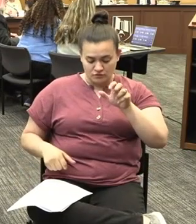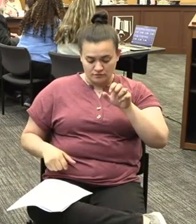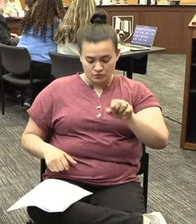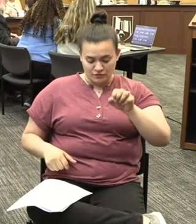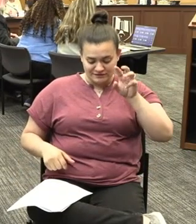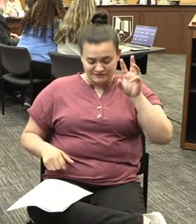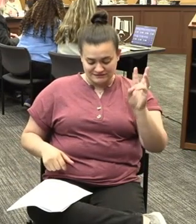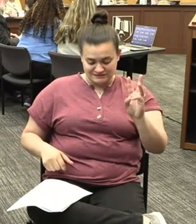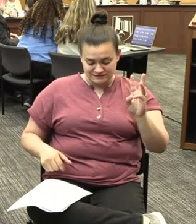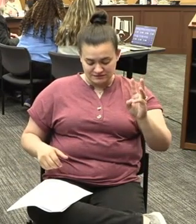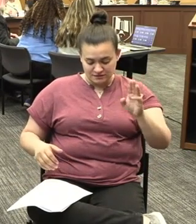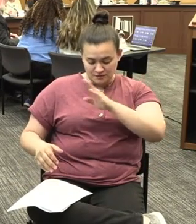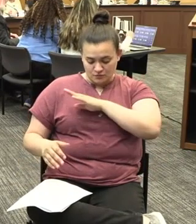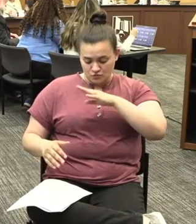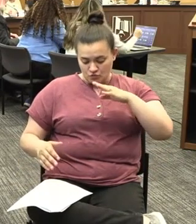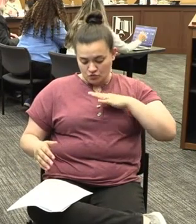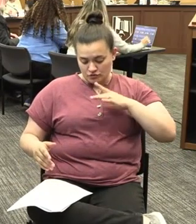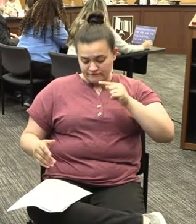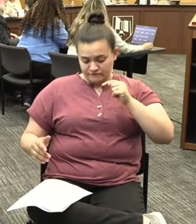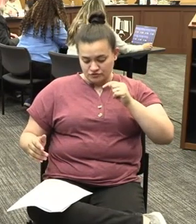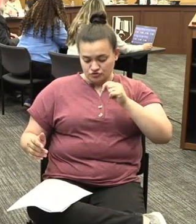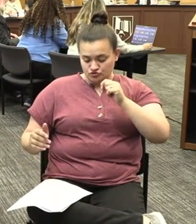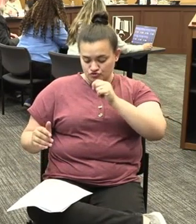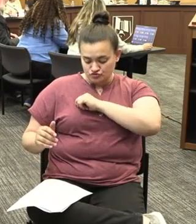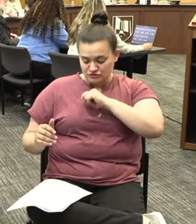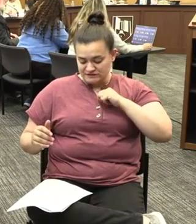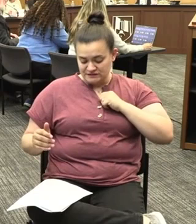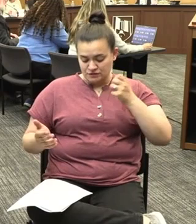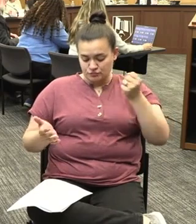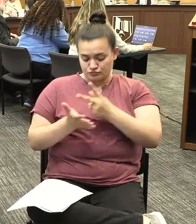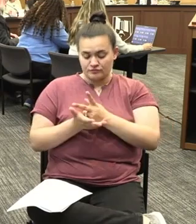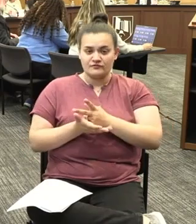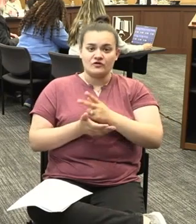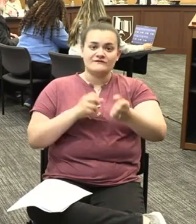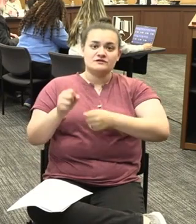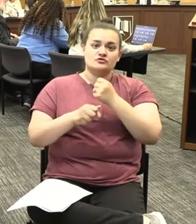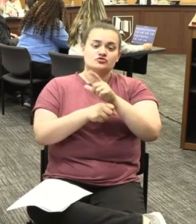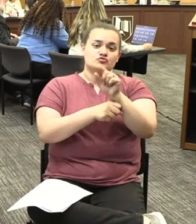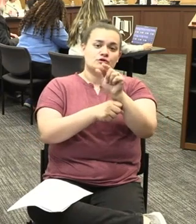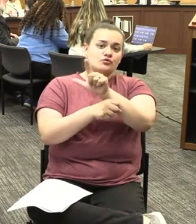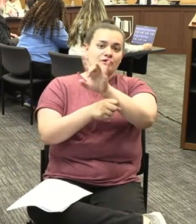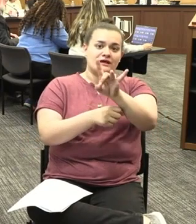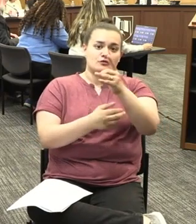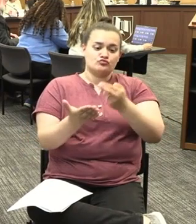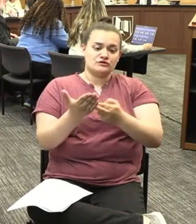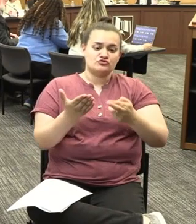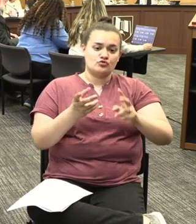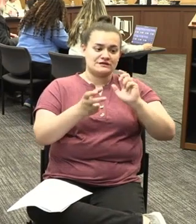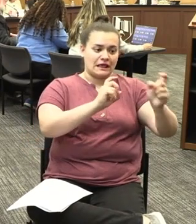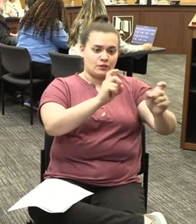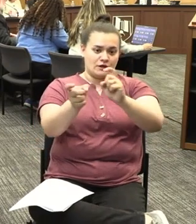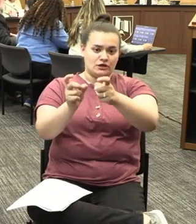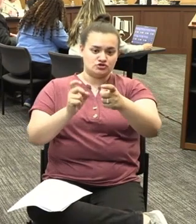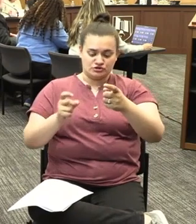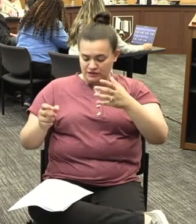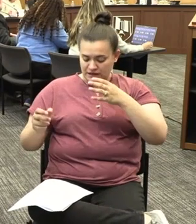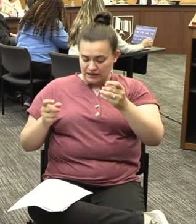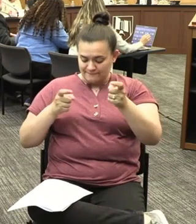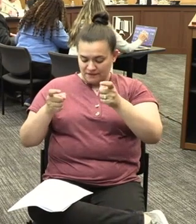3.6, Board of Trustee approval of fiscal year 2028 resource allocation and management plan for community